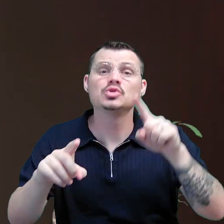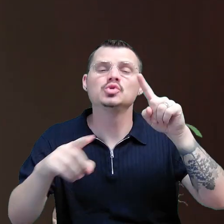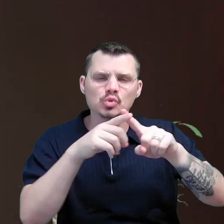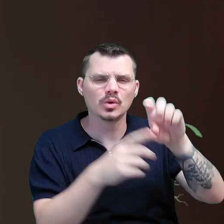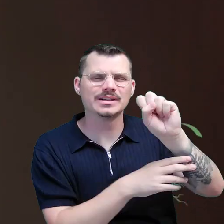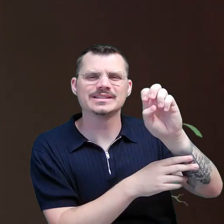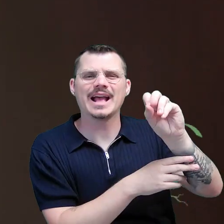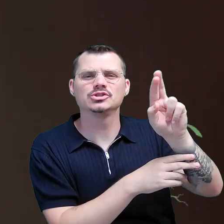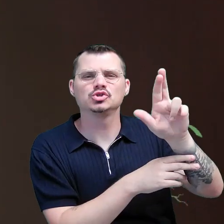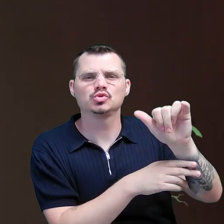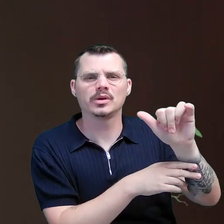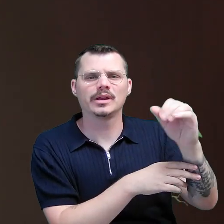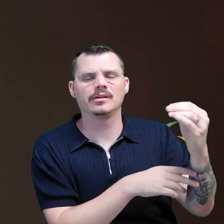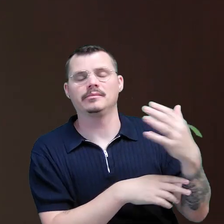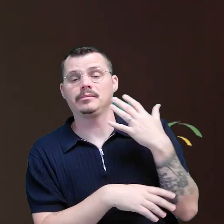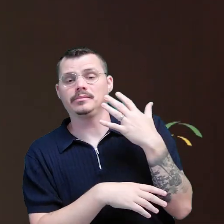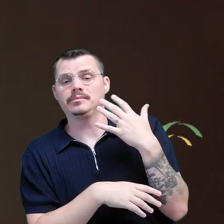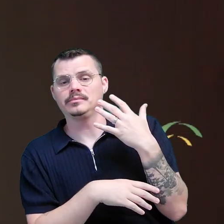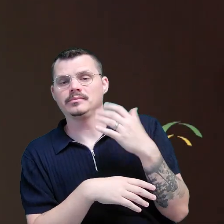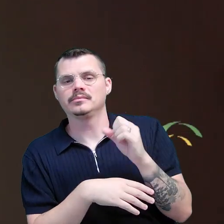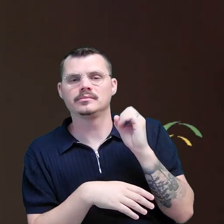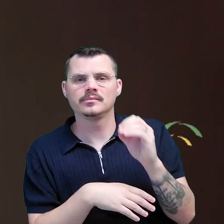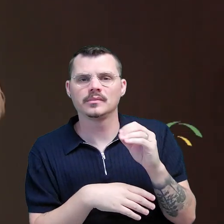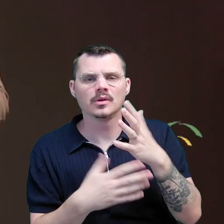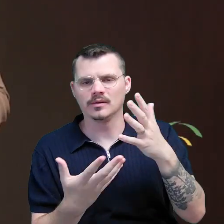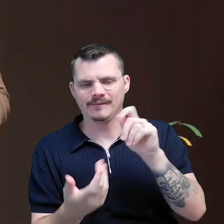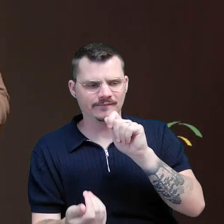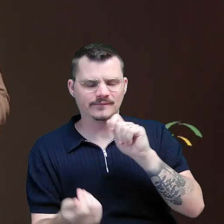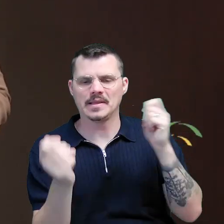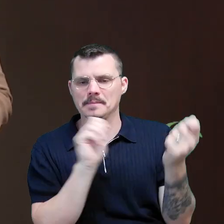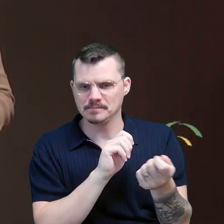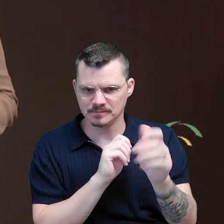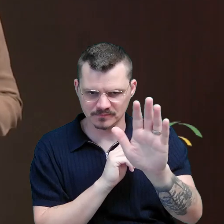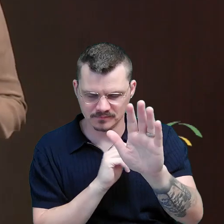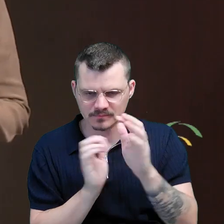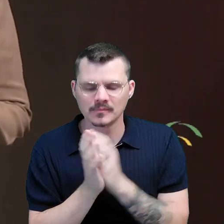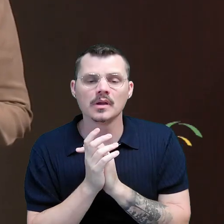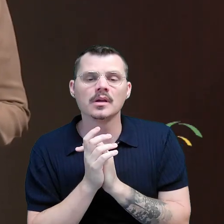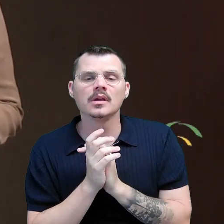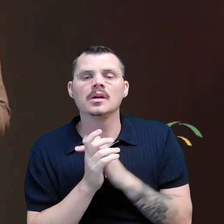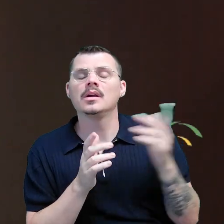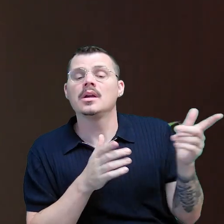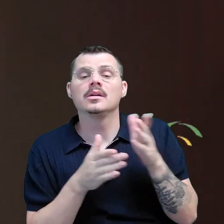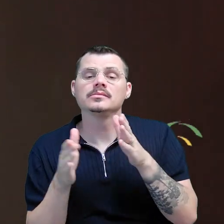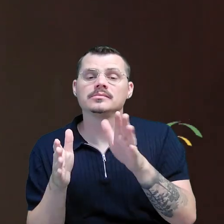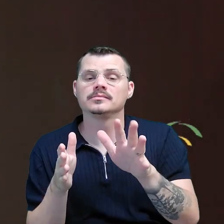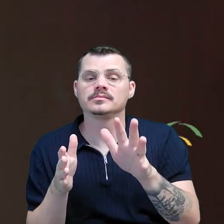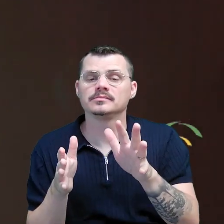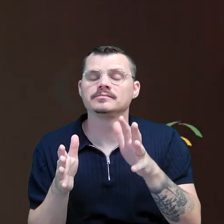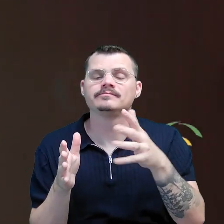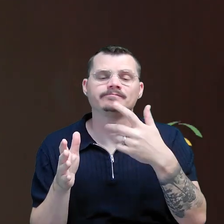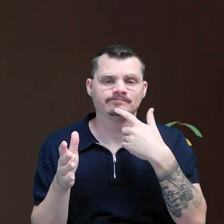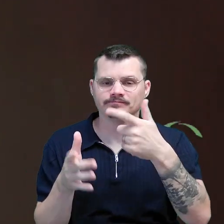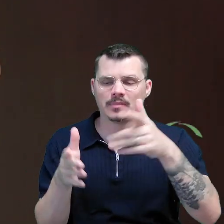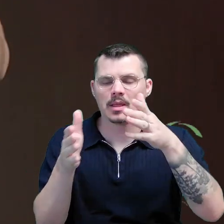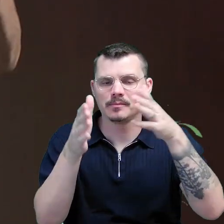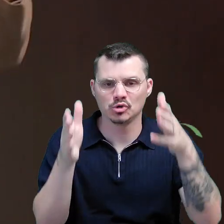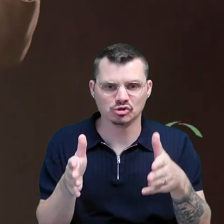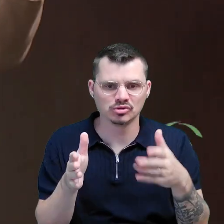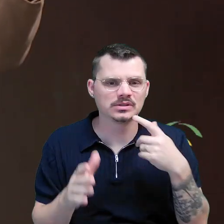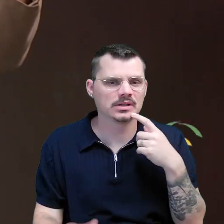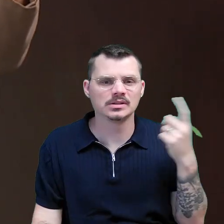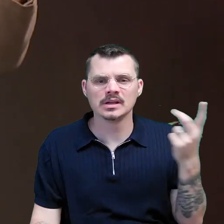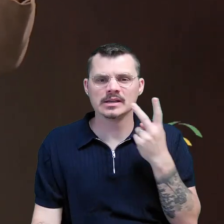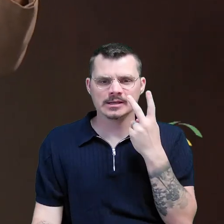input. So flipping that around, right? The person